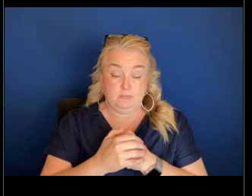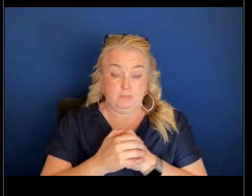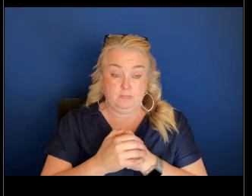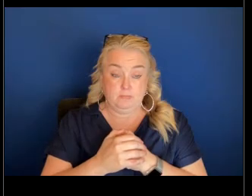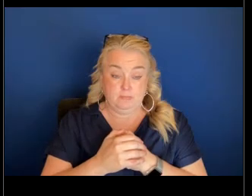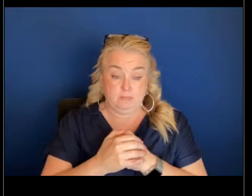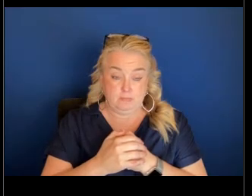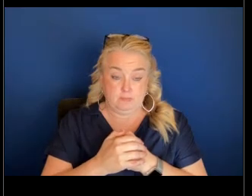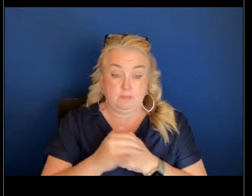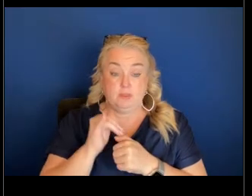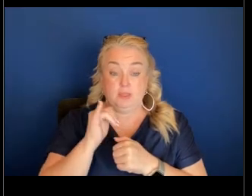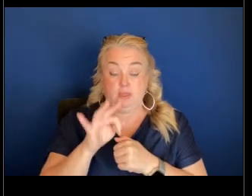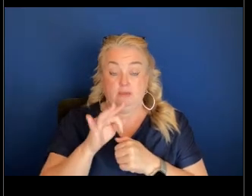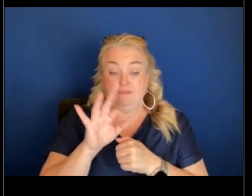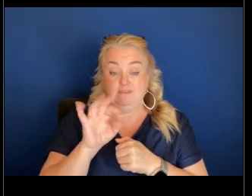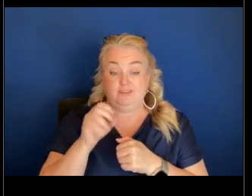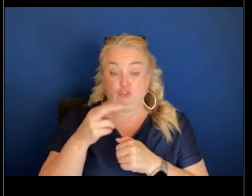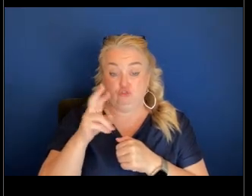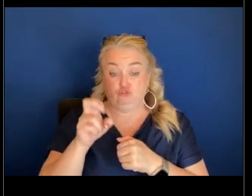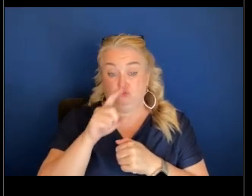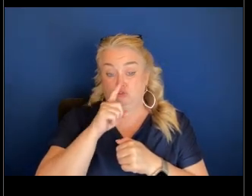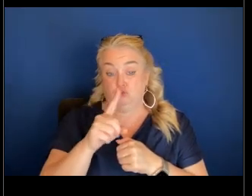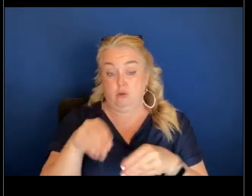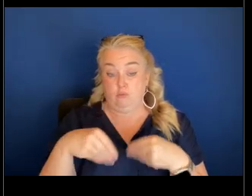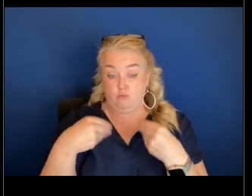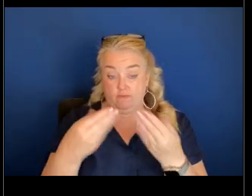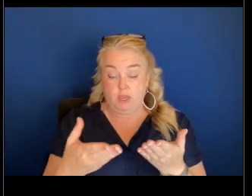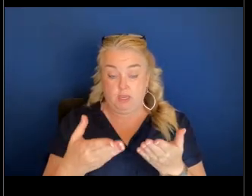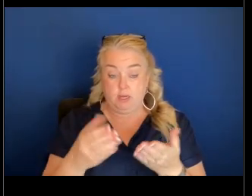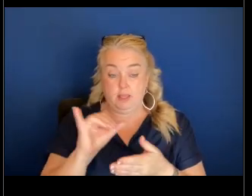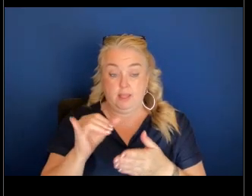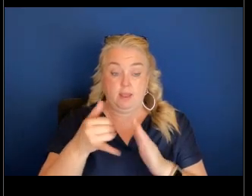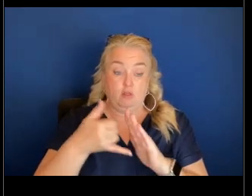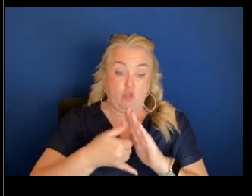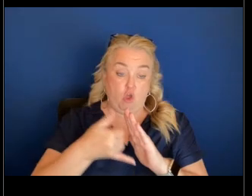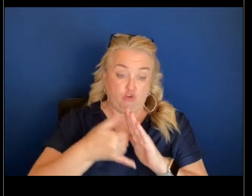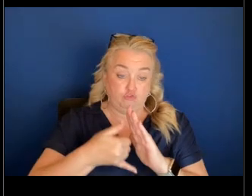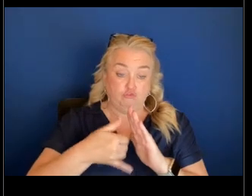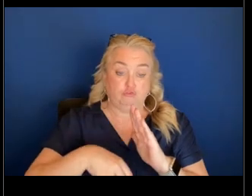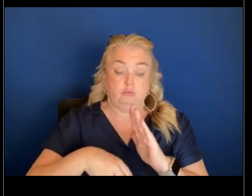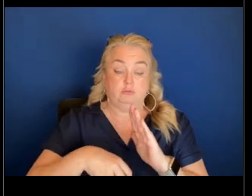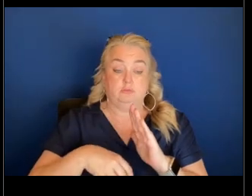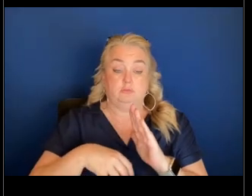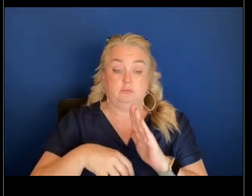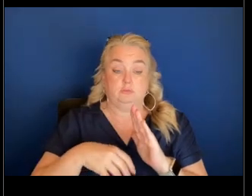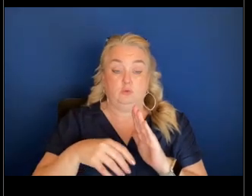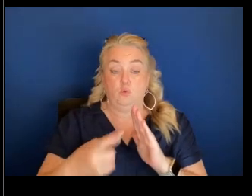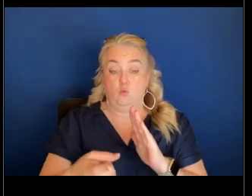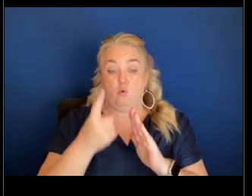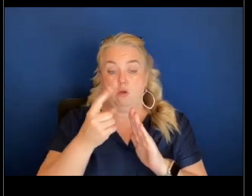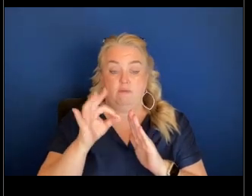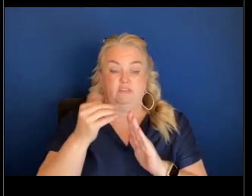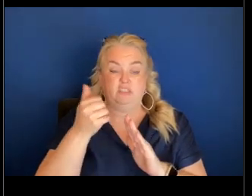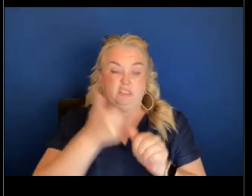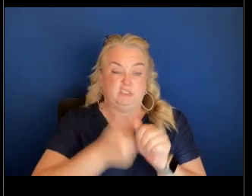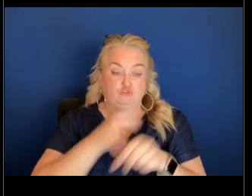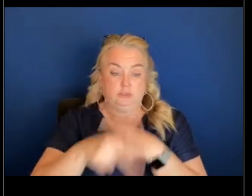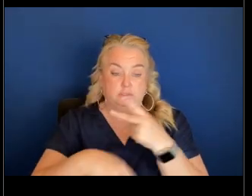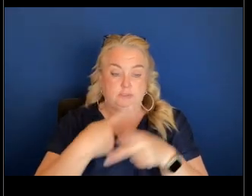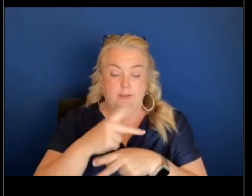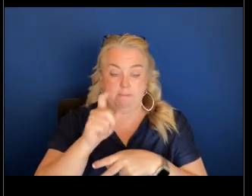If related features are provided, such as lockers, at least one of each type must